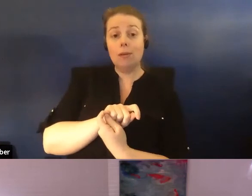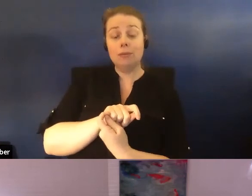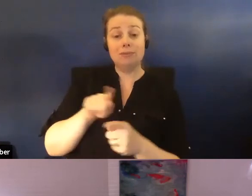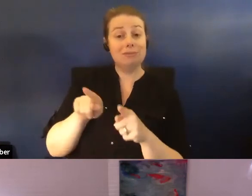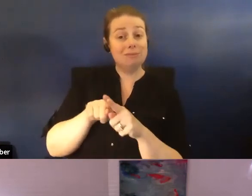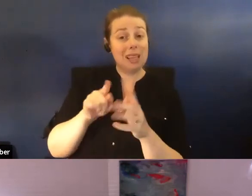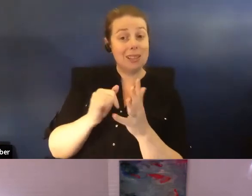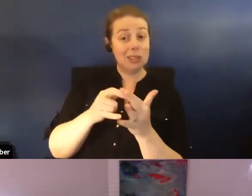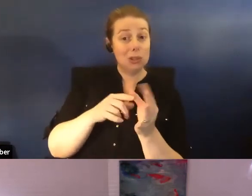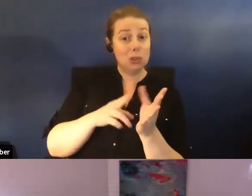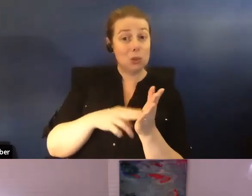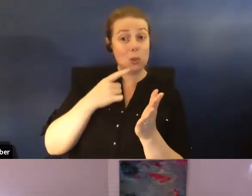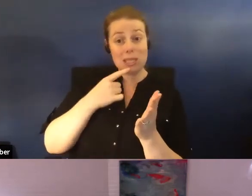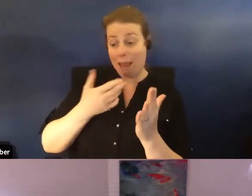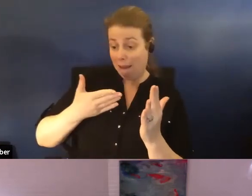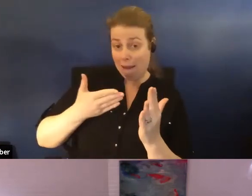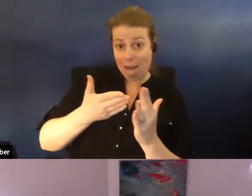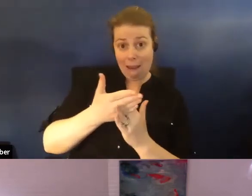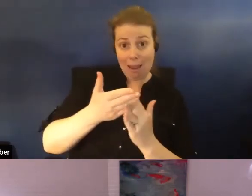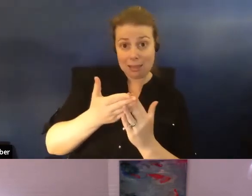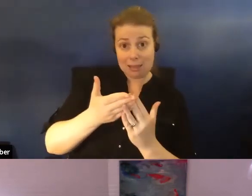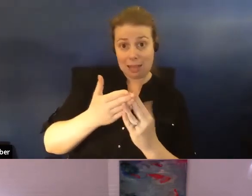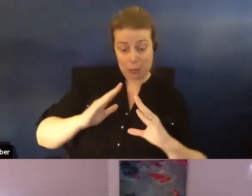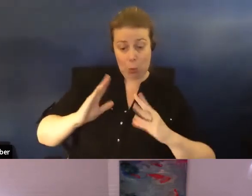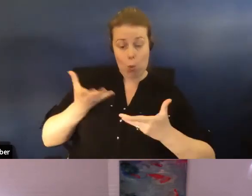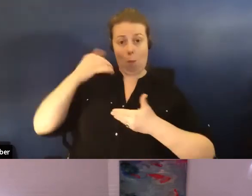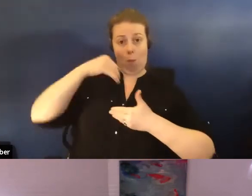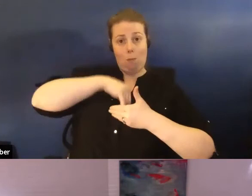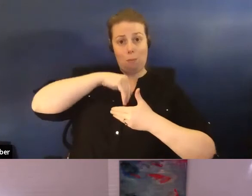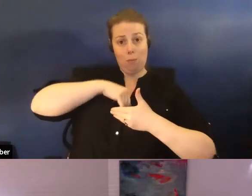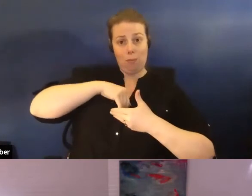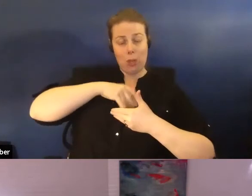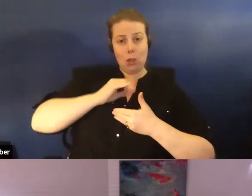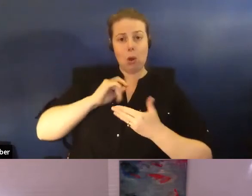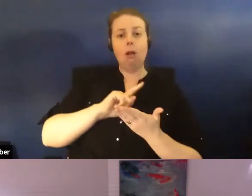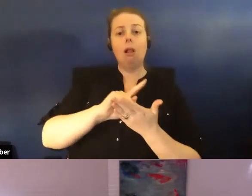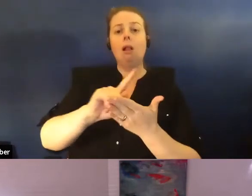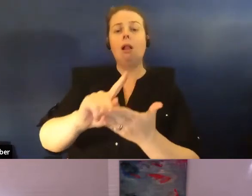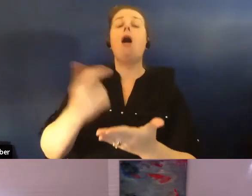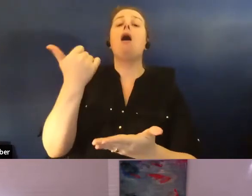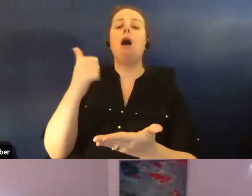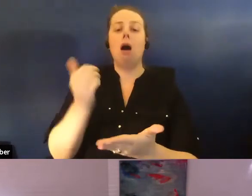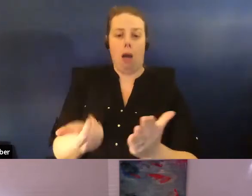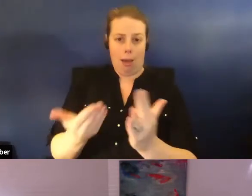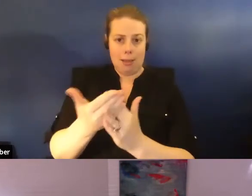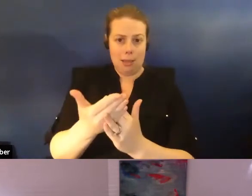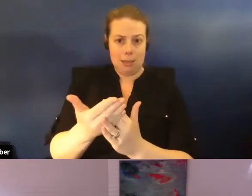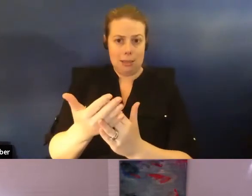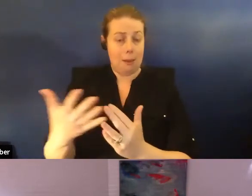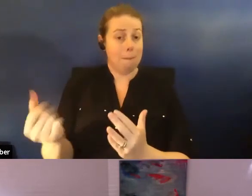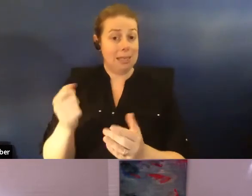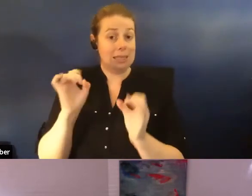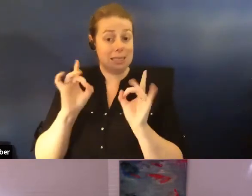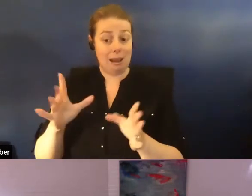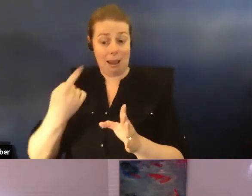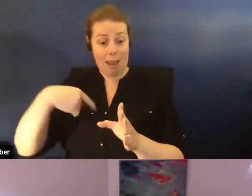said, access just being inbuilt rather than an afterthought, we have to start with our own organisations. And the way that we